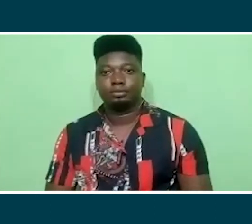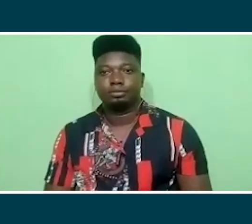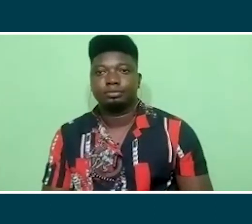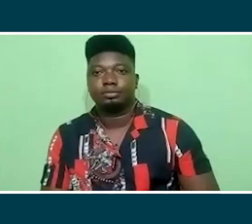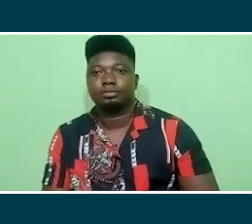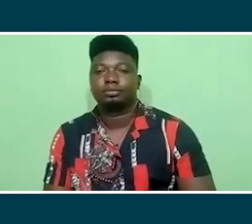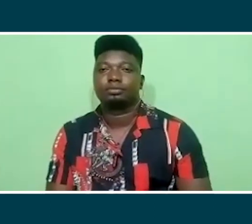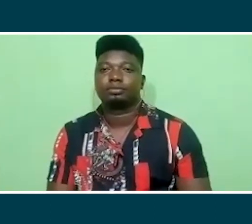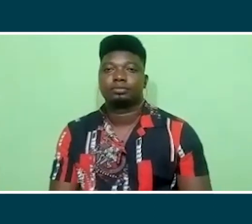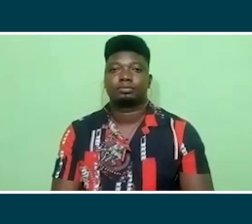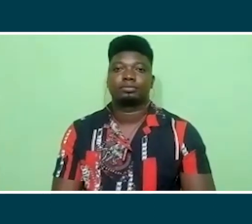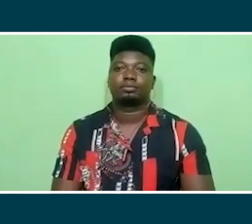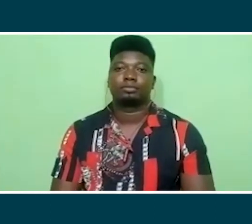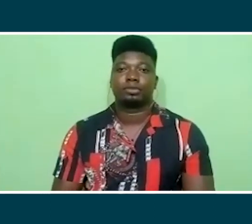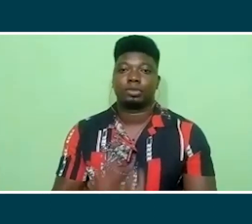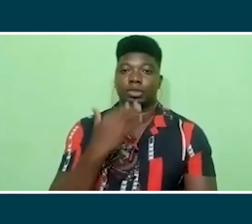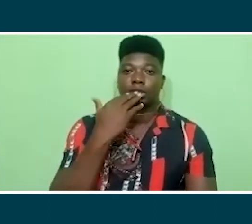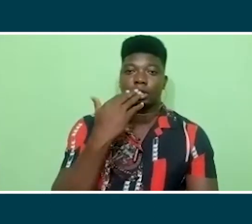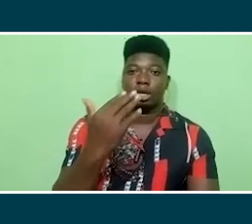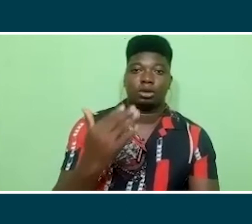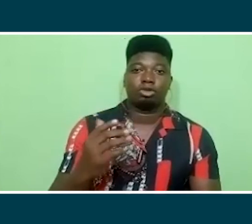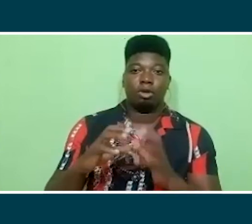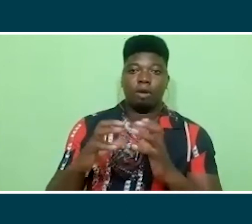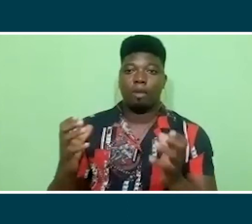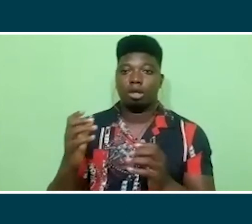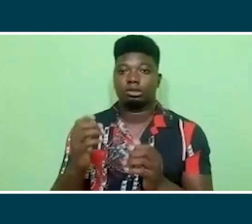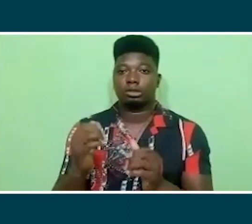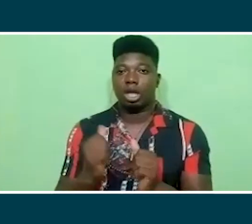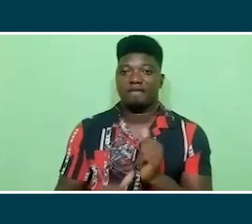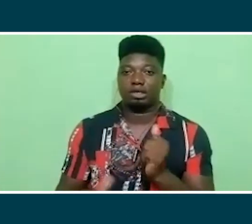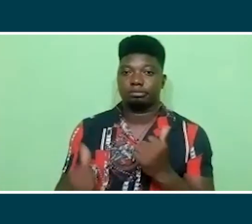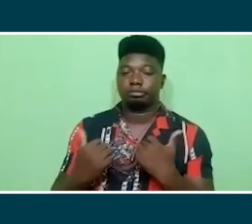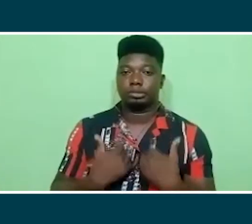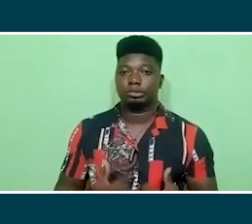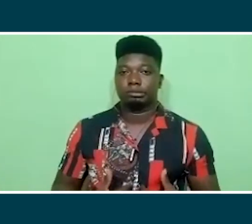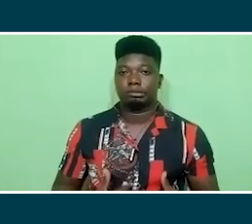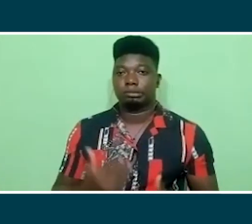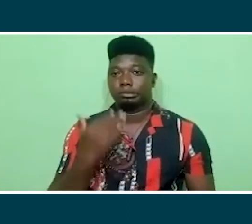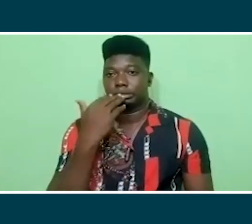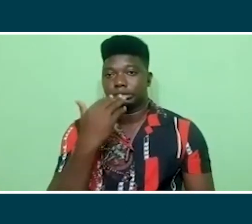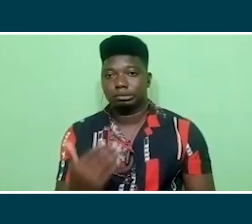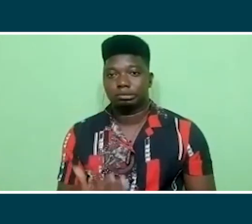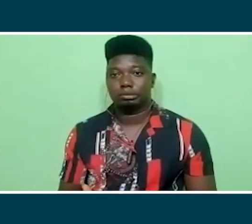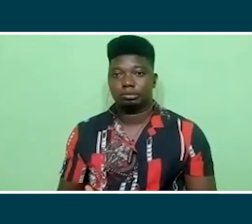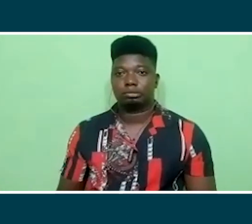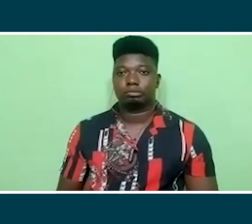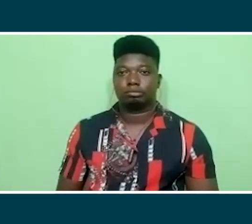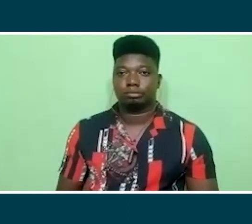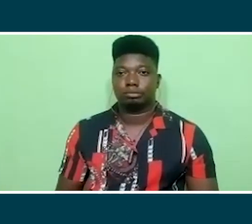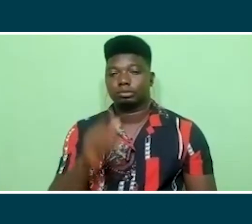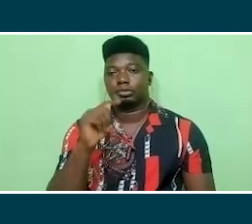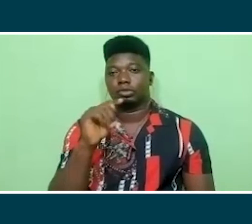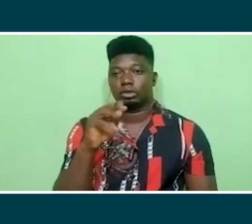Thank you so much, everybody. Tim, Muchinga, Ben, my co-host, Stephen, our